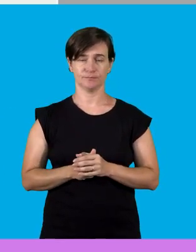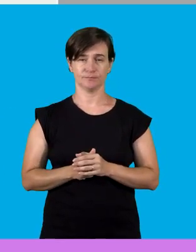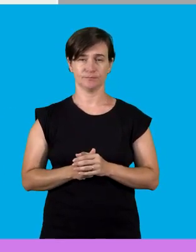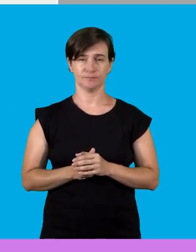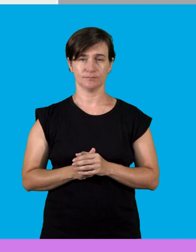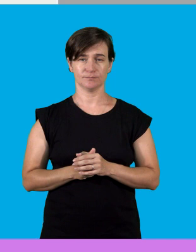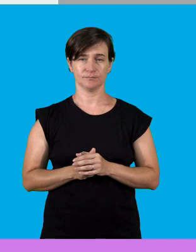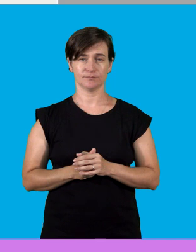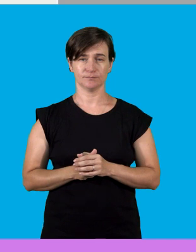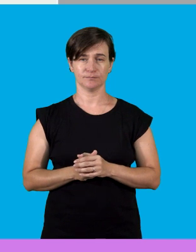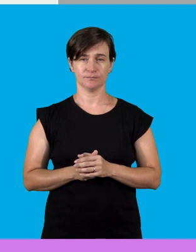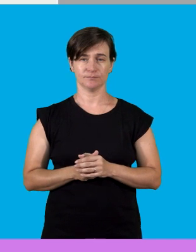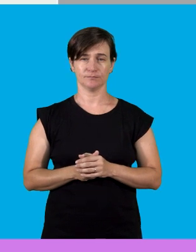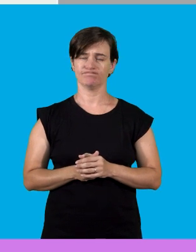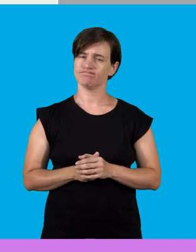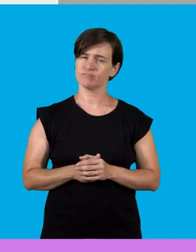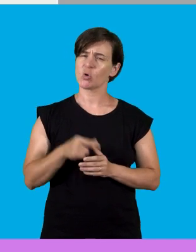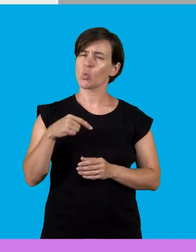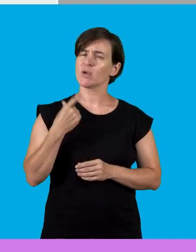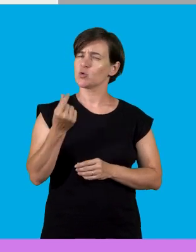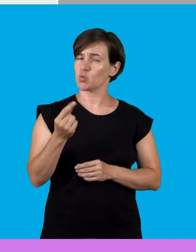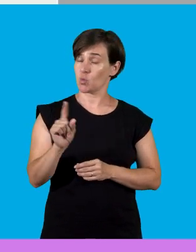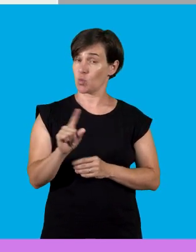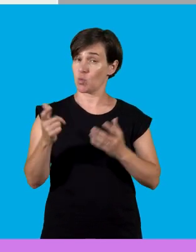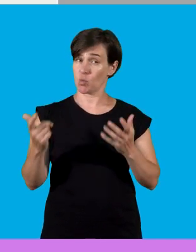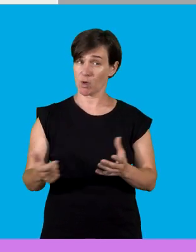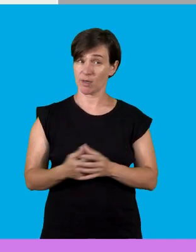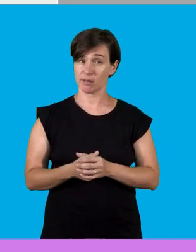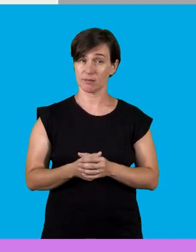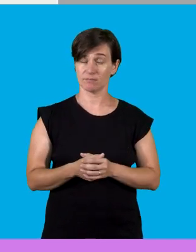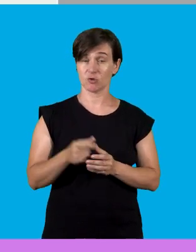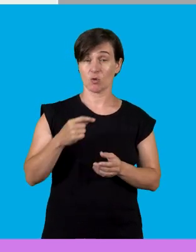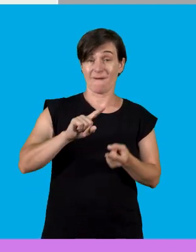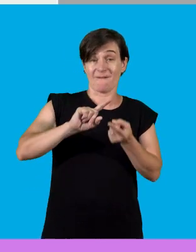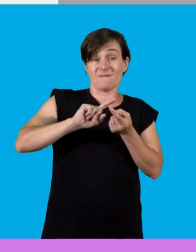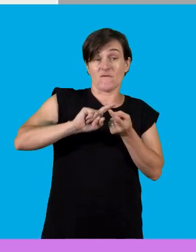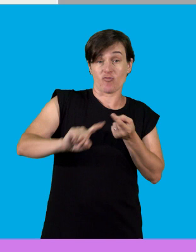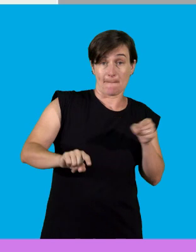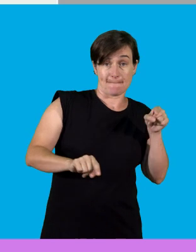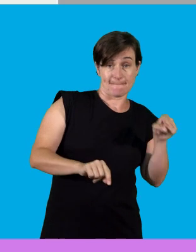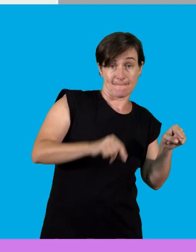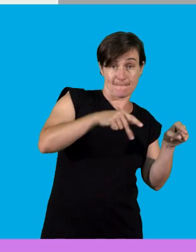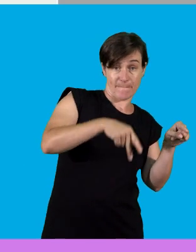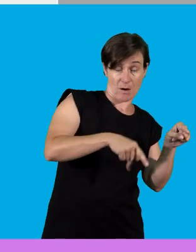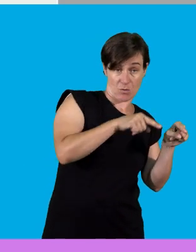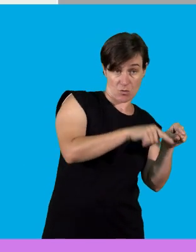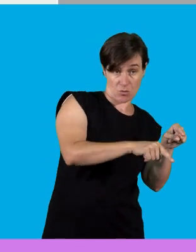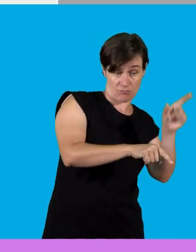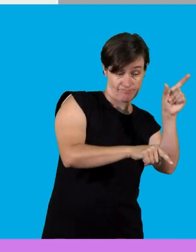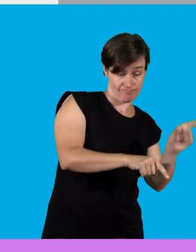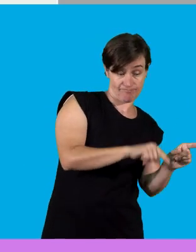0.4536. So what is going to happen then is you start with your